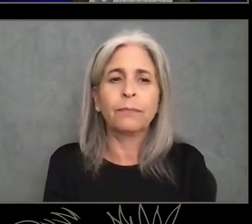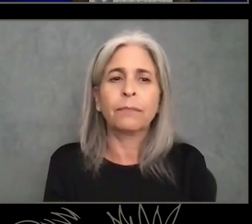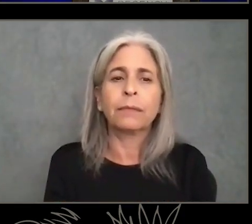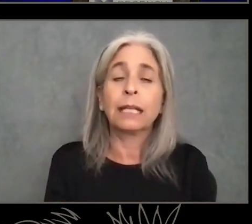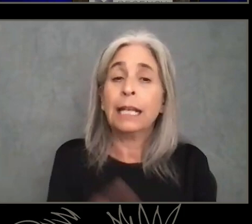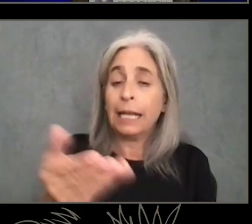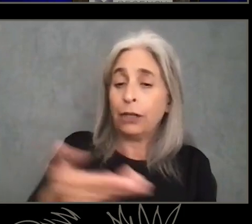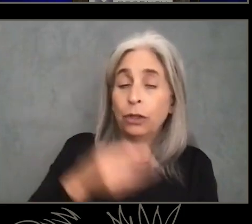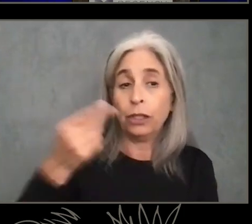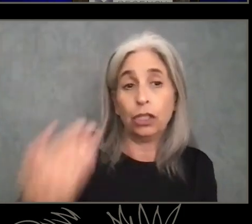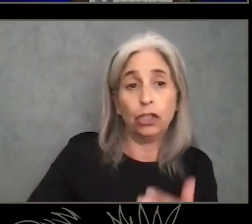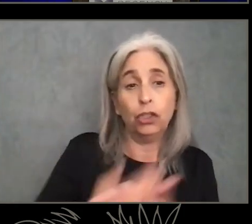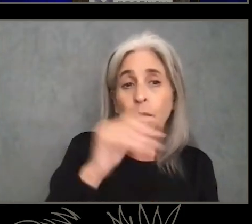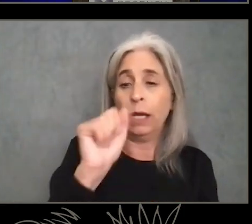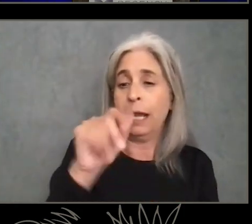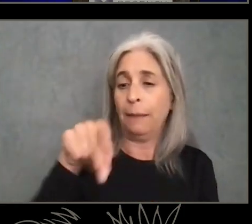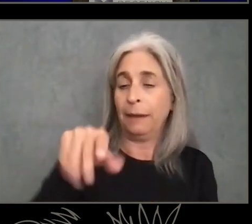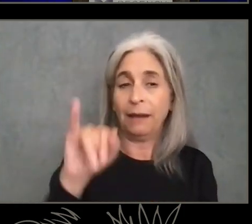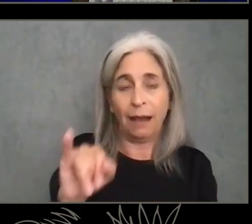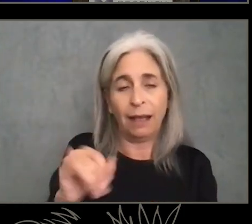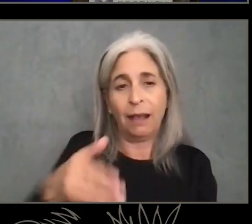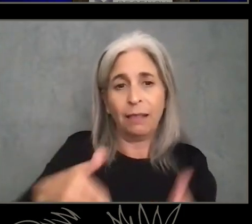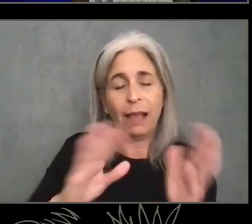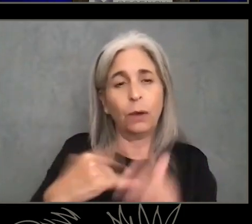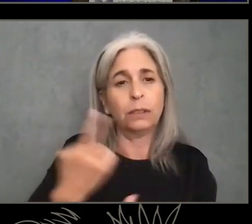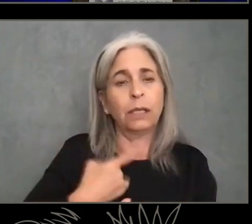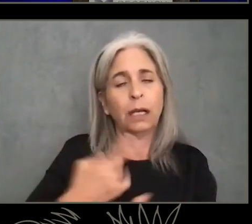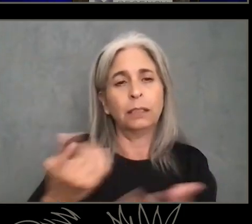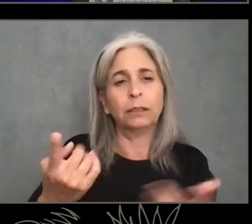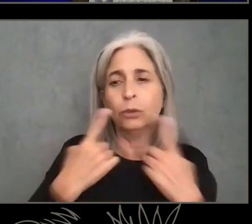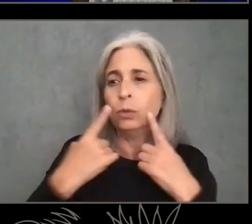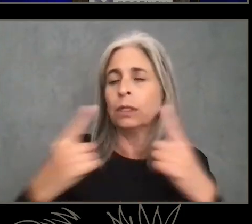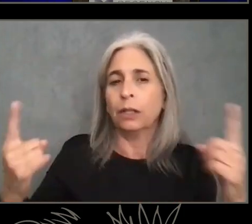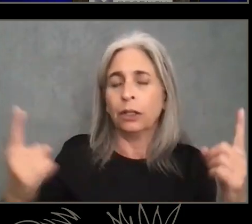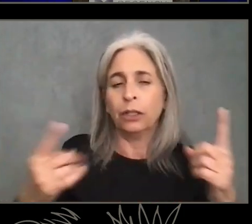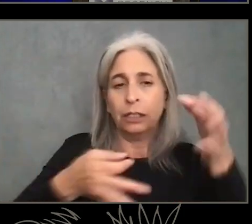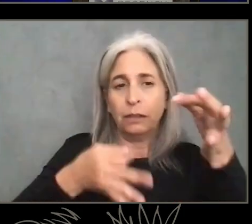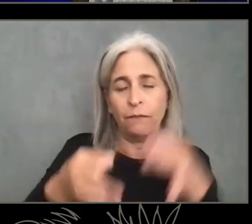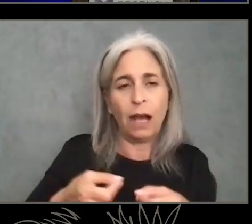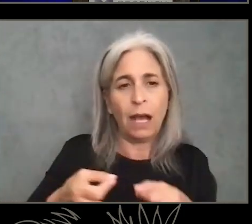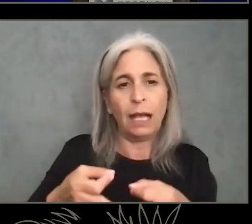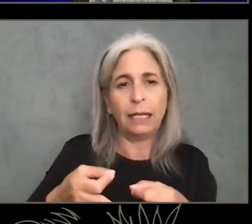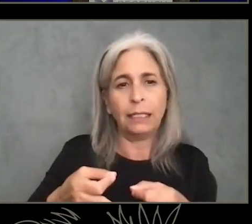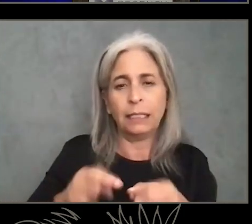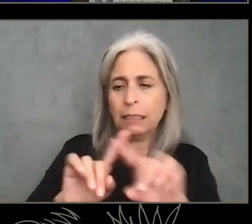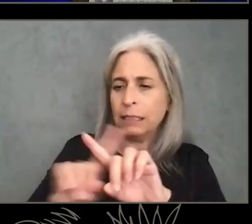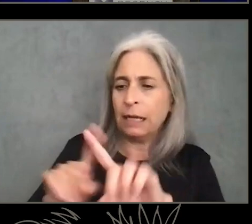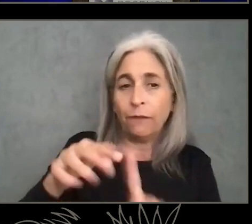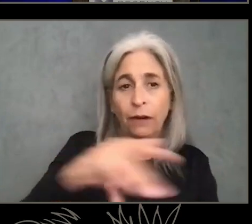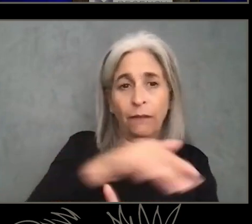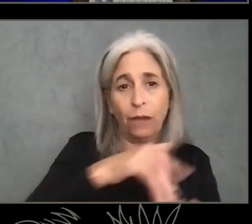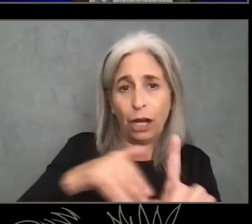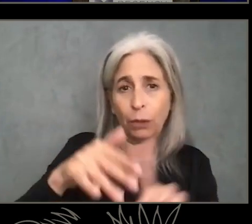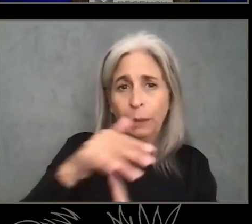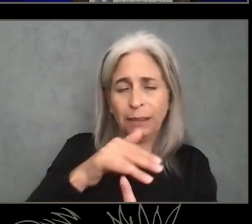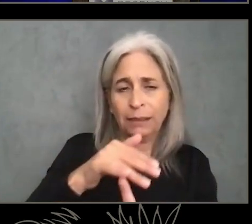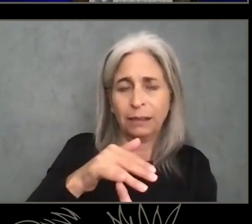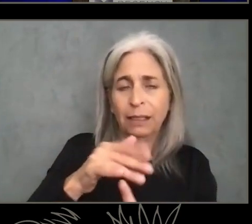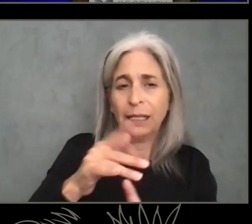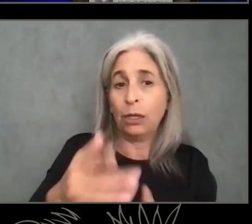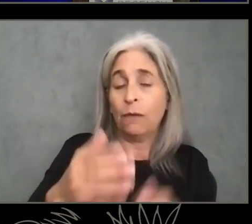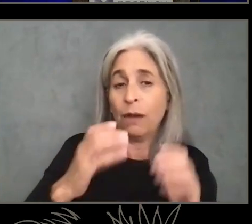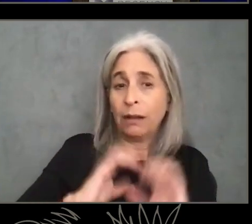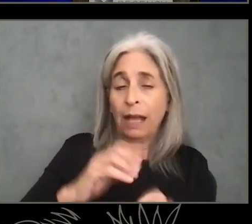But introducing this new API allows us to declaratively define these different environments. So in this case, I